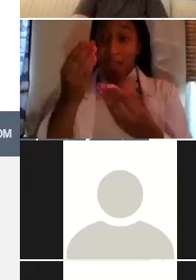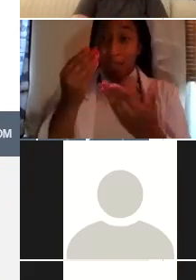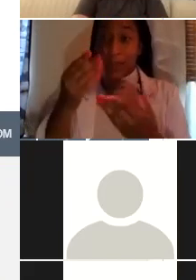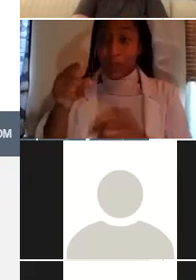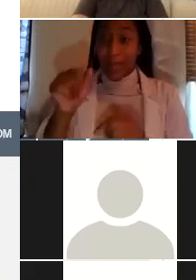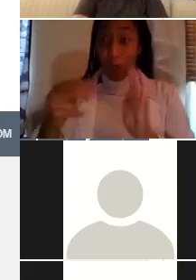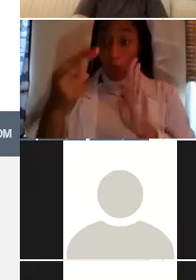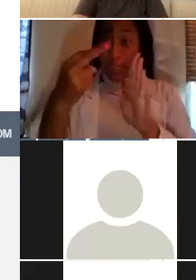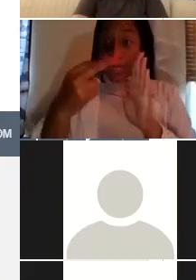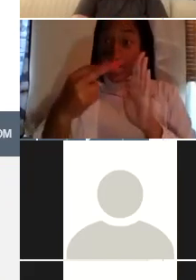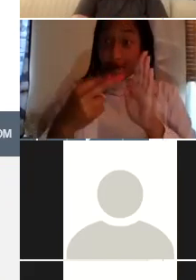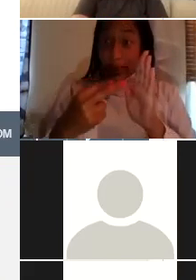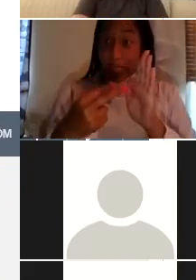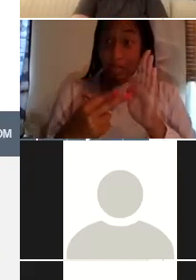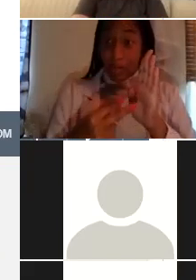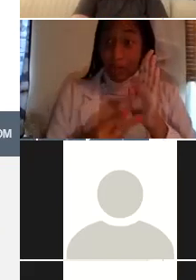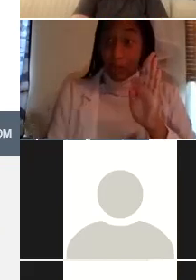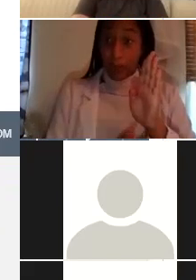through. Um,